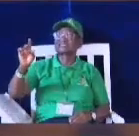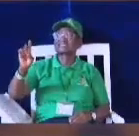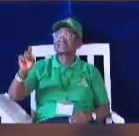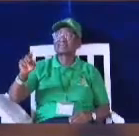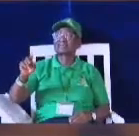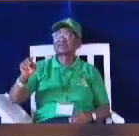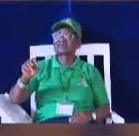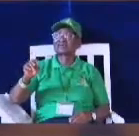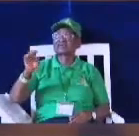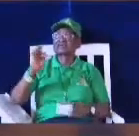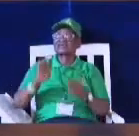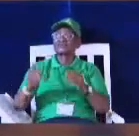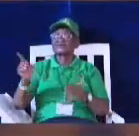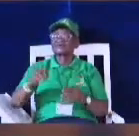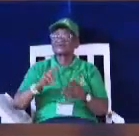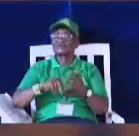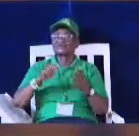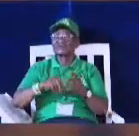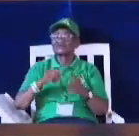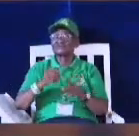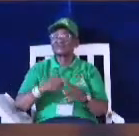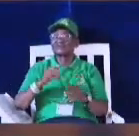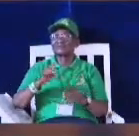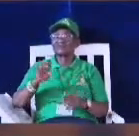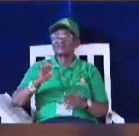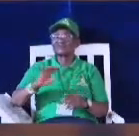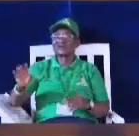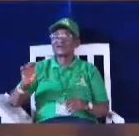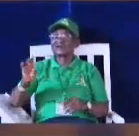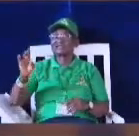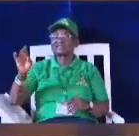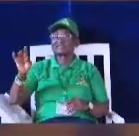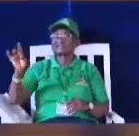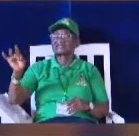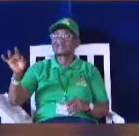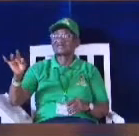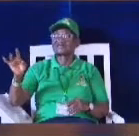read it from verse 17 to 18. Mark 16, 17 to 18.